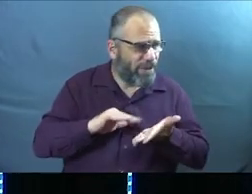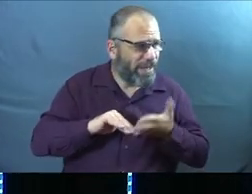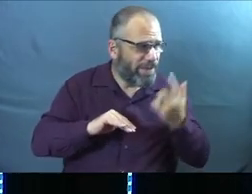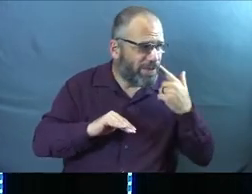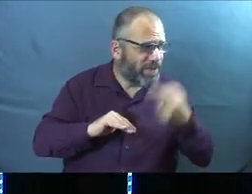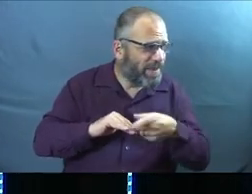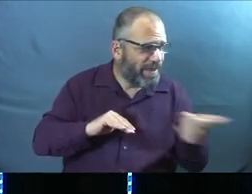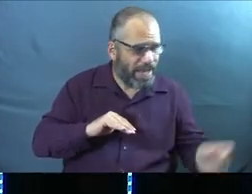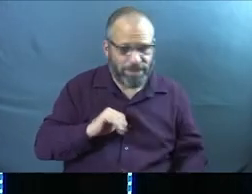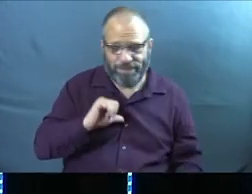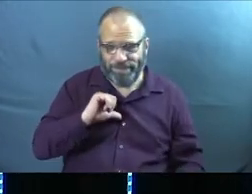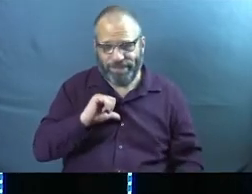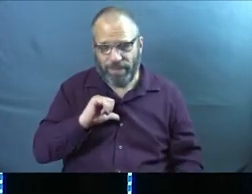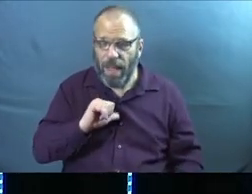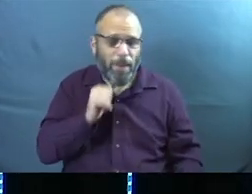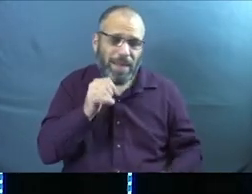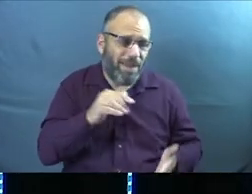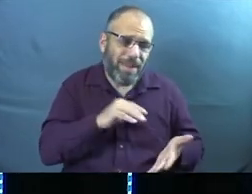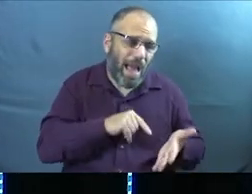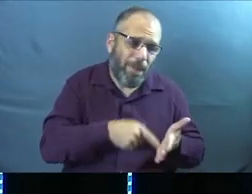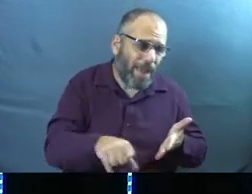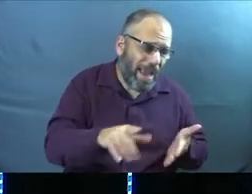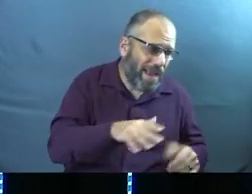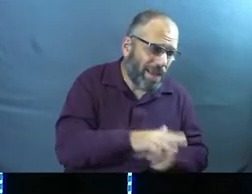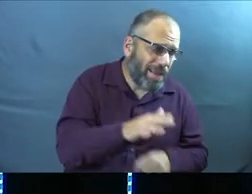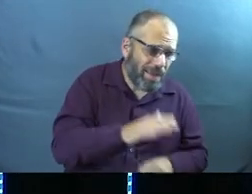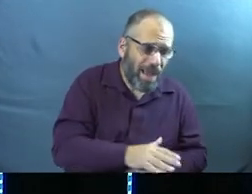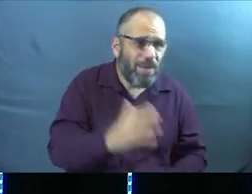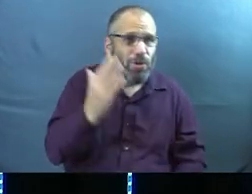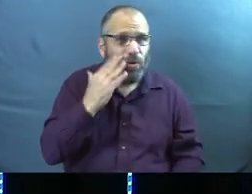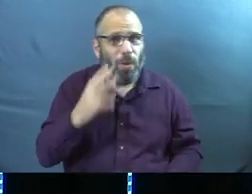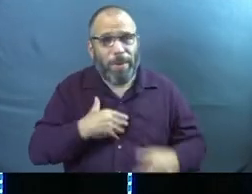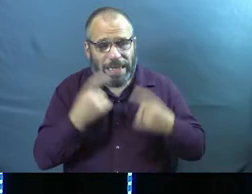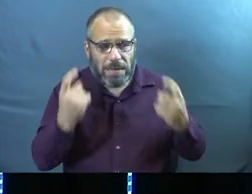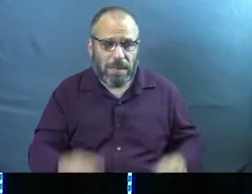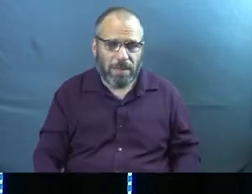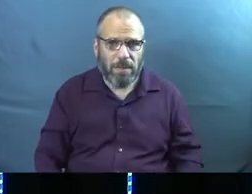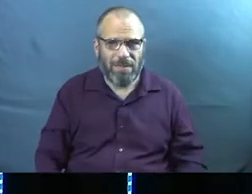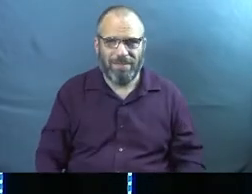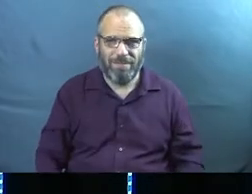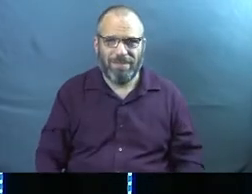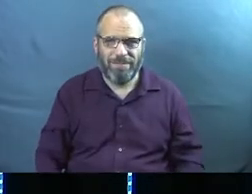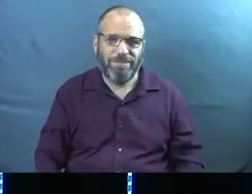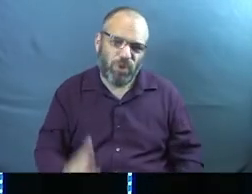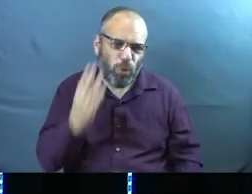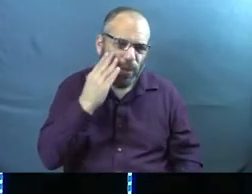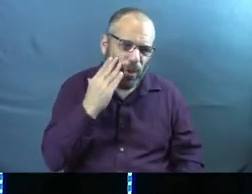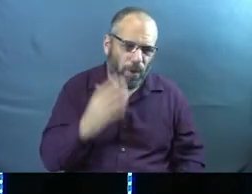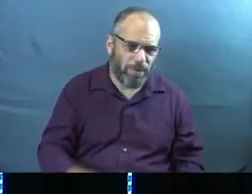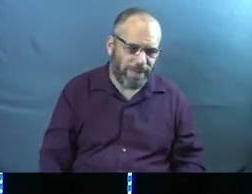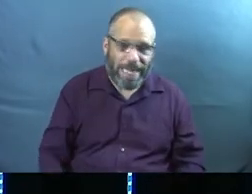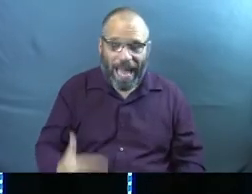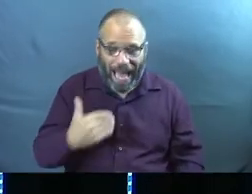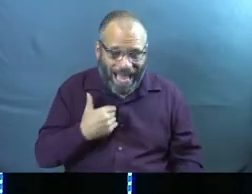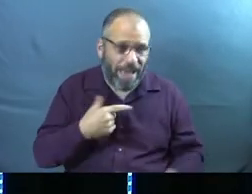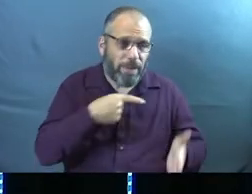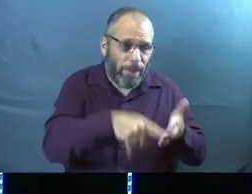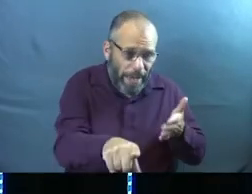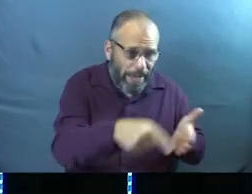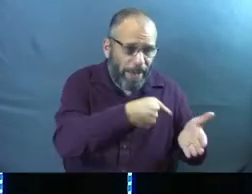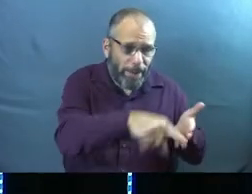people, but I haven't paid enough. And if you only knew what I had done, you would know. I've got to keep